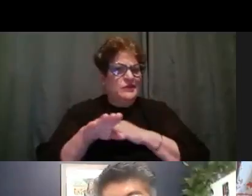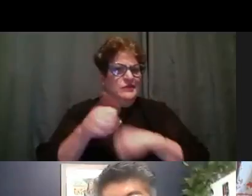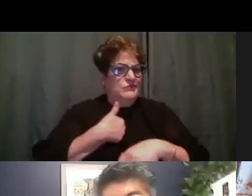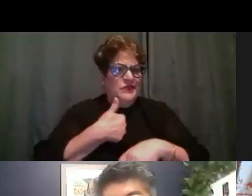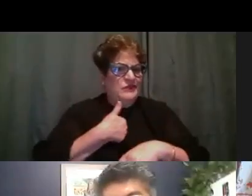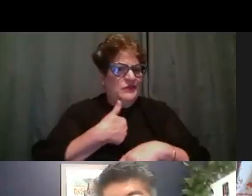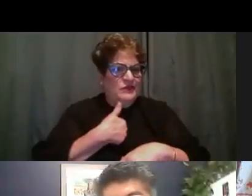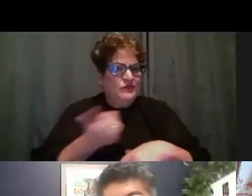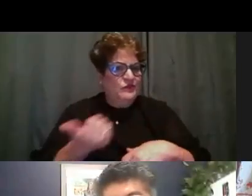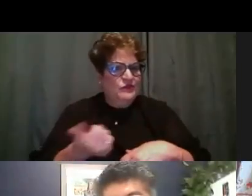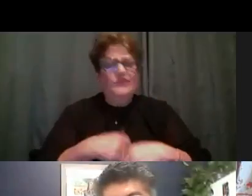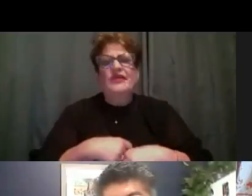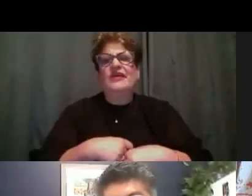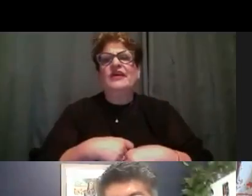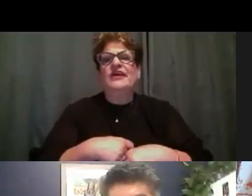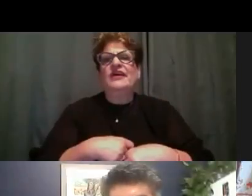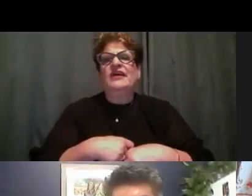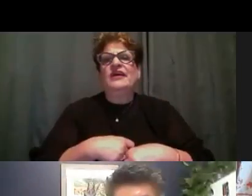until I had a new